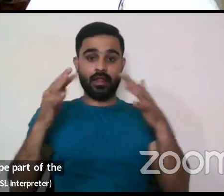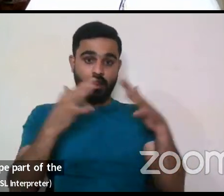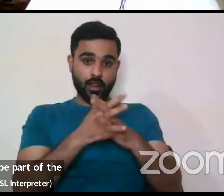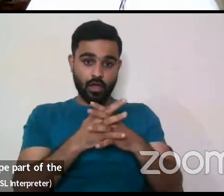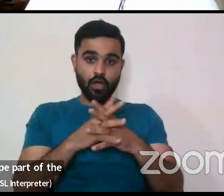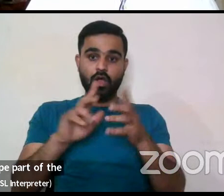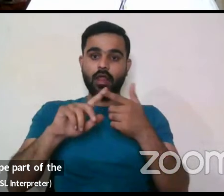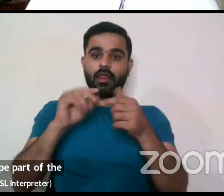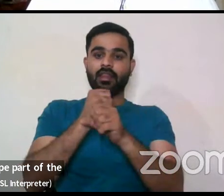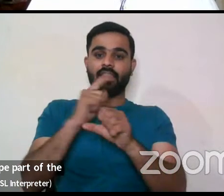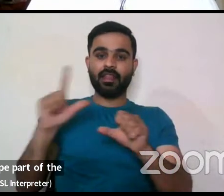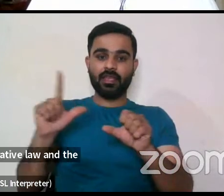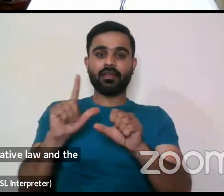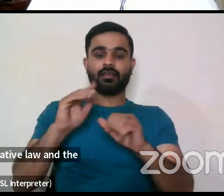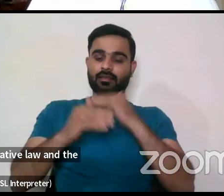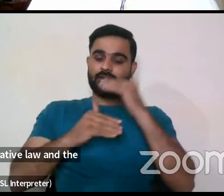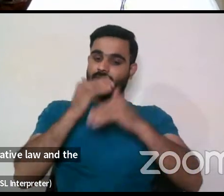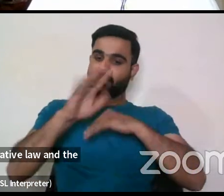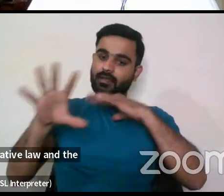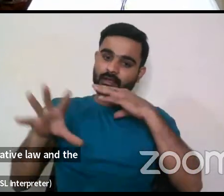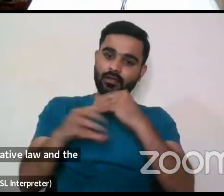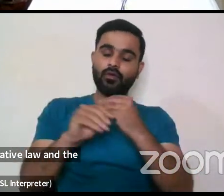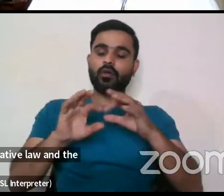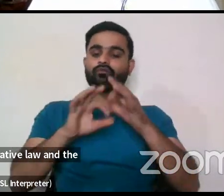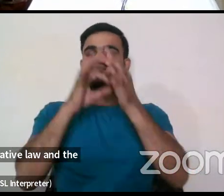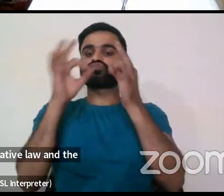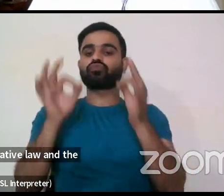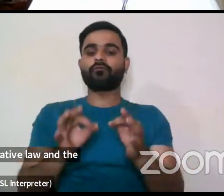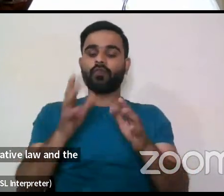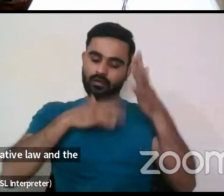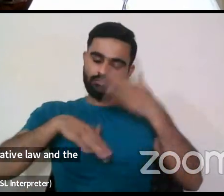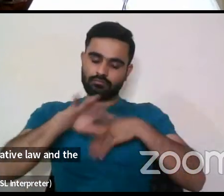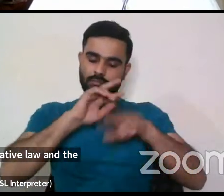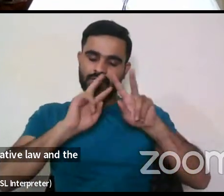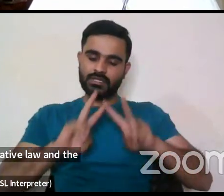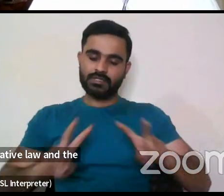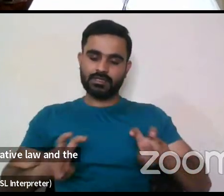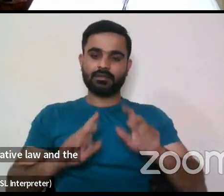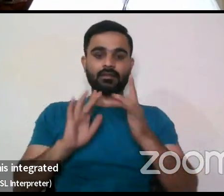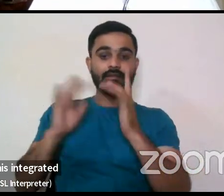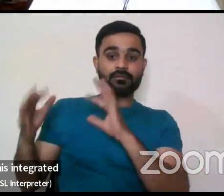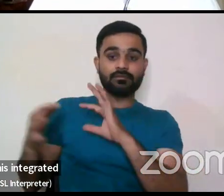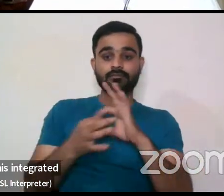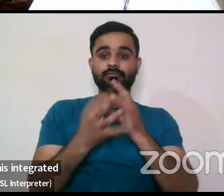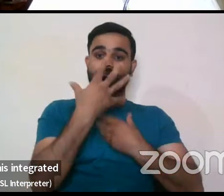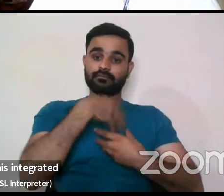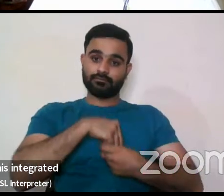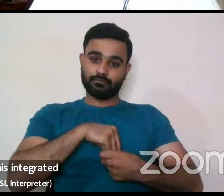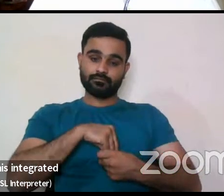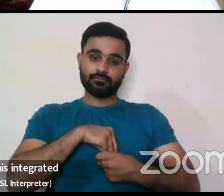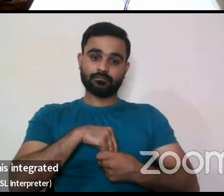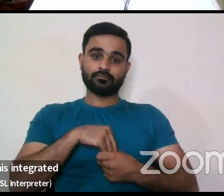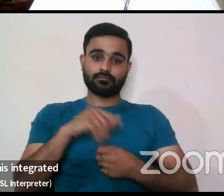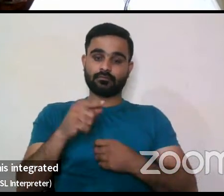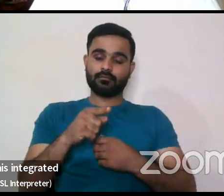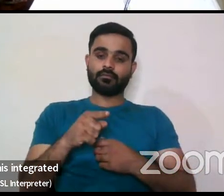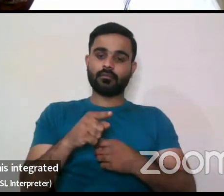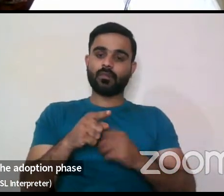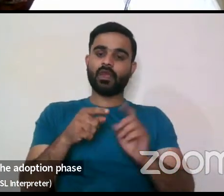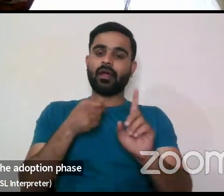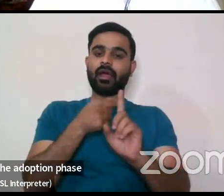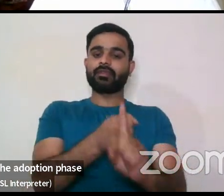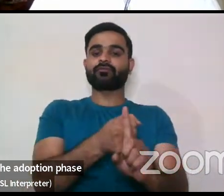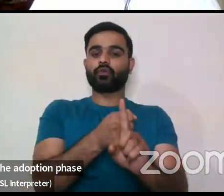legal transplants to develop this integrated framework of analysis, which connects the adoption phase with the enforcement